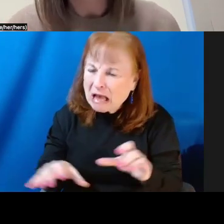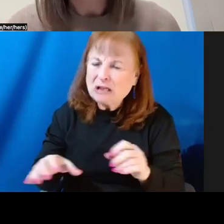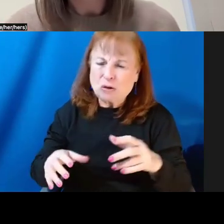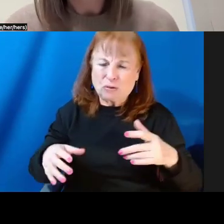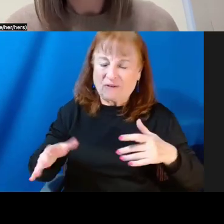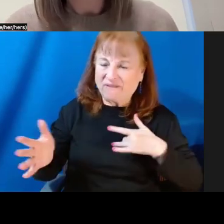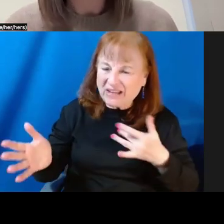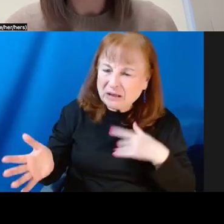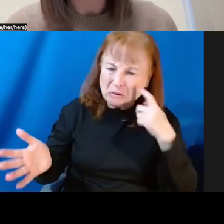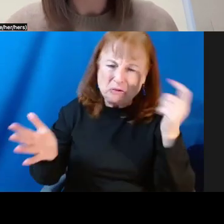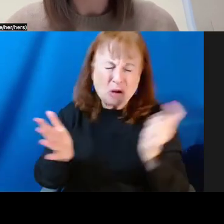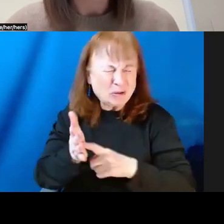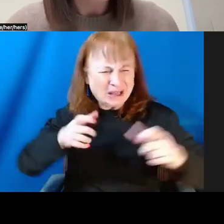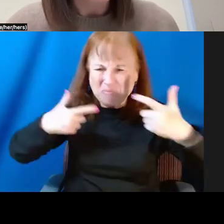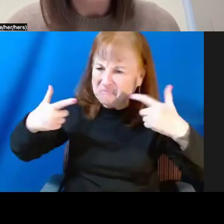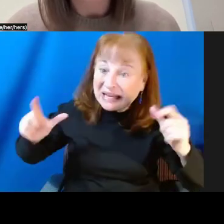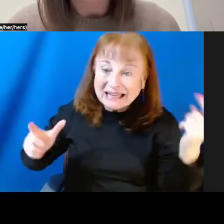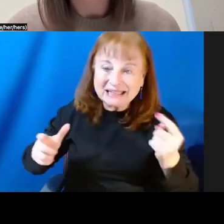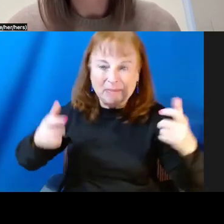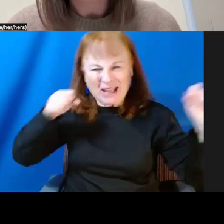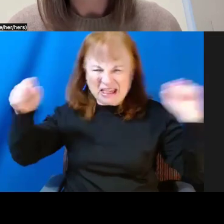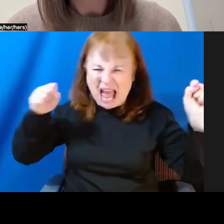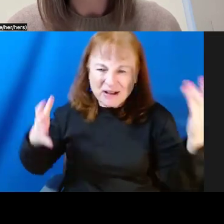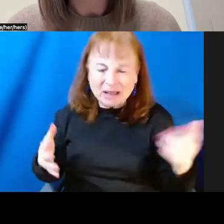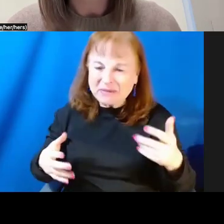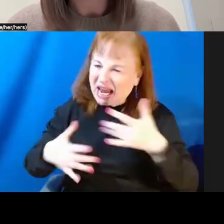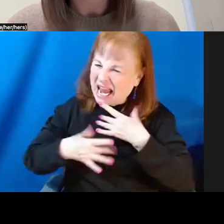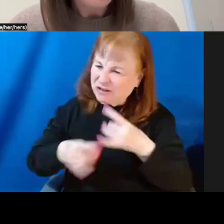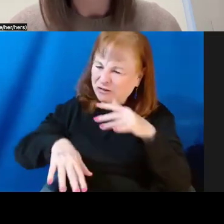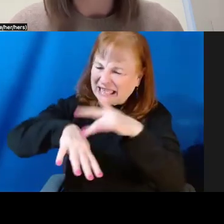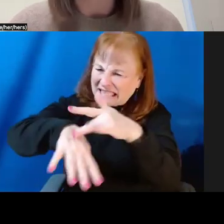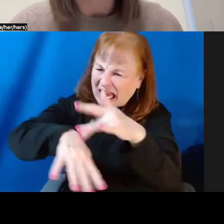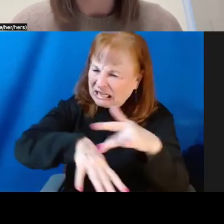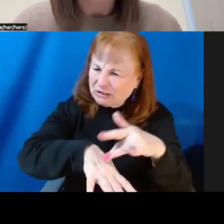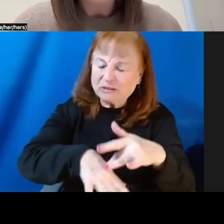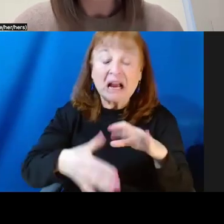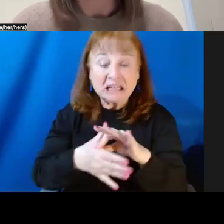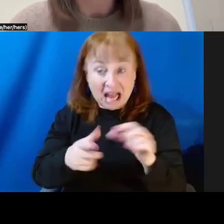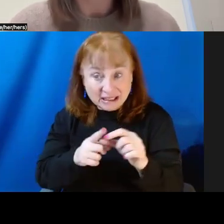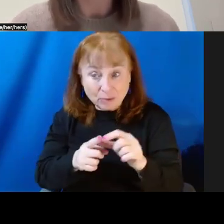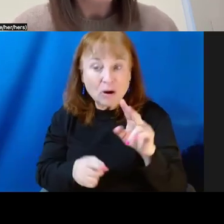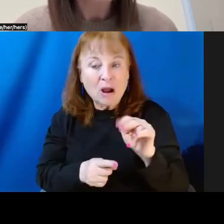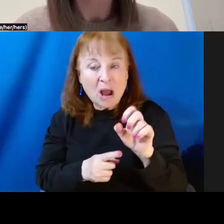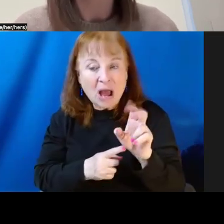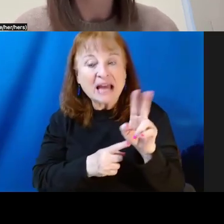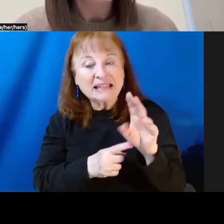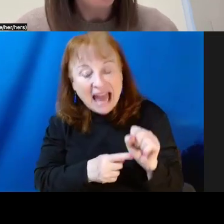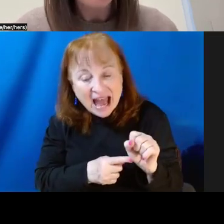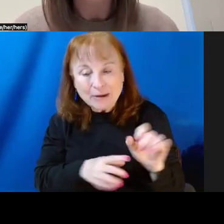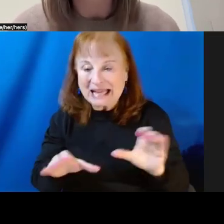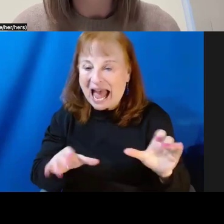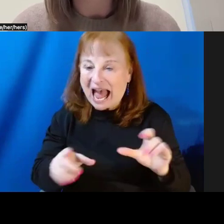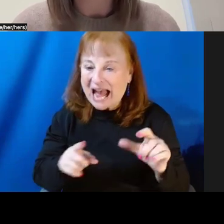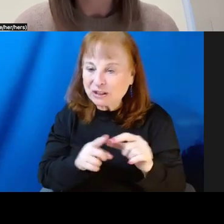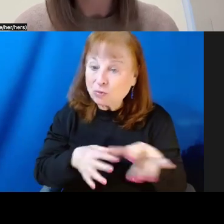loud, or have an interesting texture. They include lots of content words, especially nouns, but also action words,